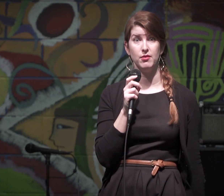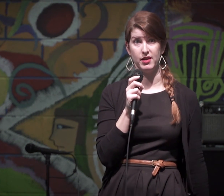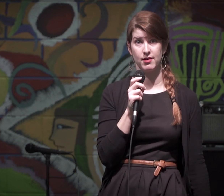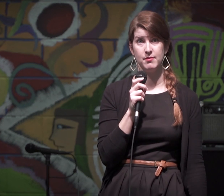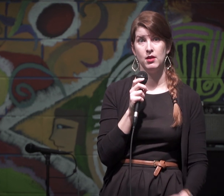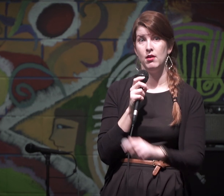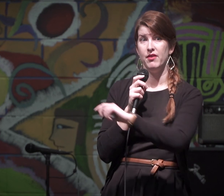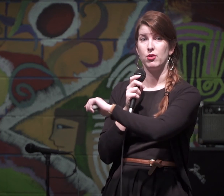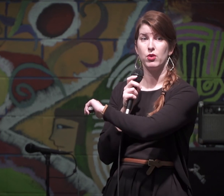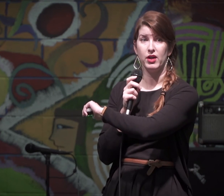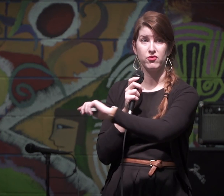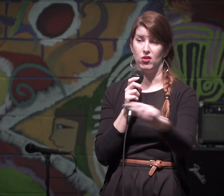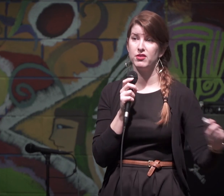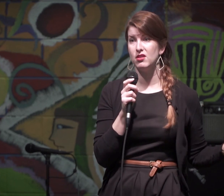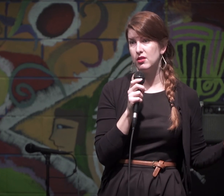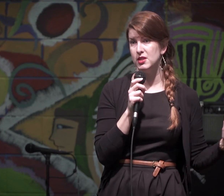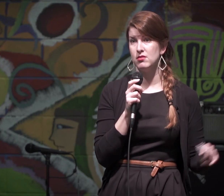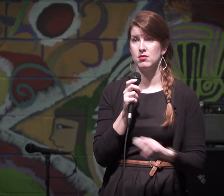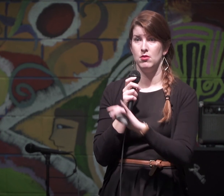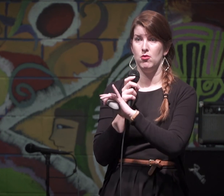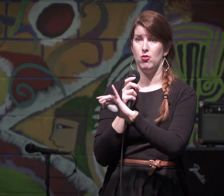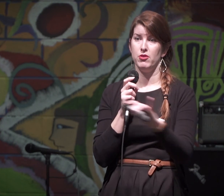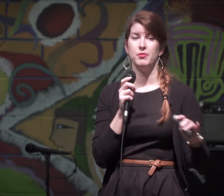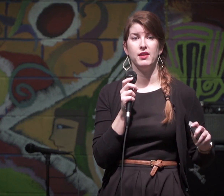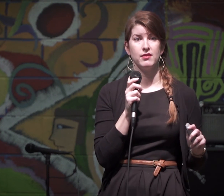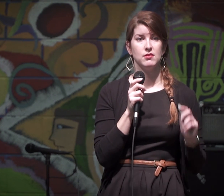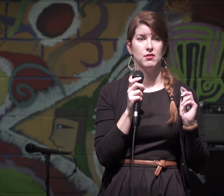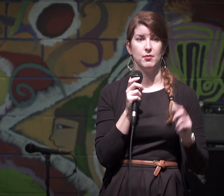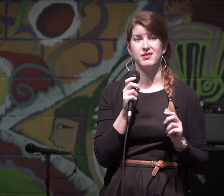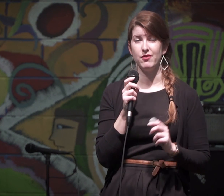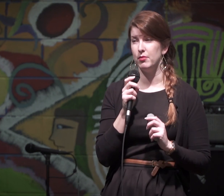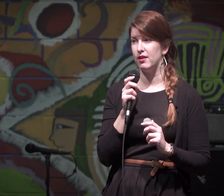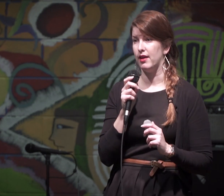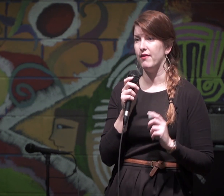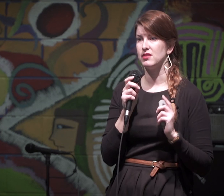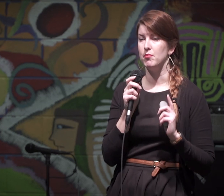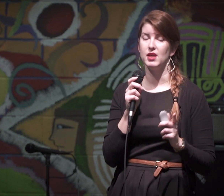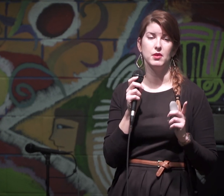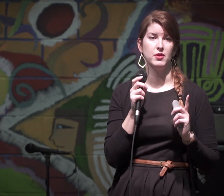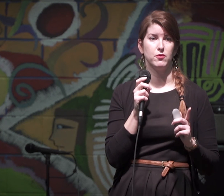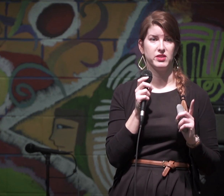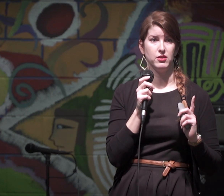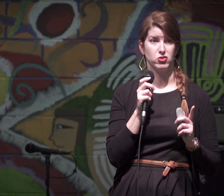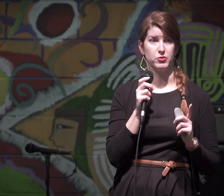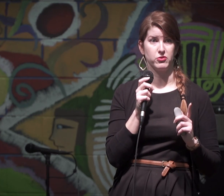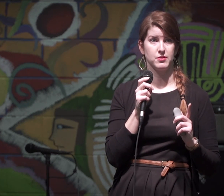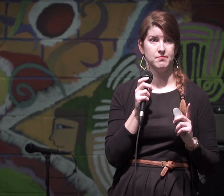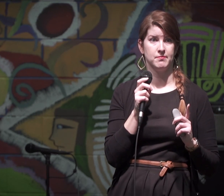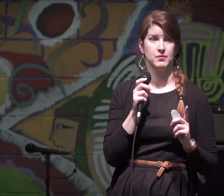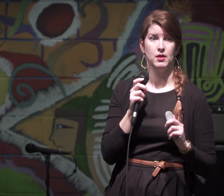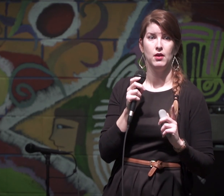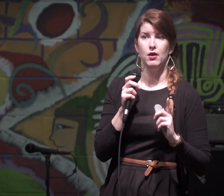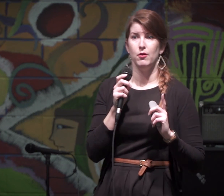and Arabic. They are required for all their documents, all their meetings. That means every meeting they have has a minimum of 14